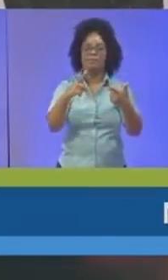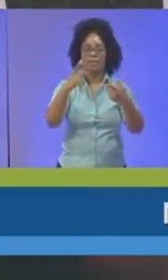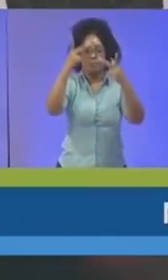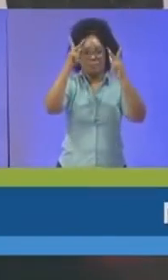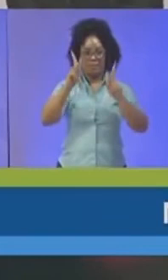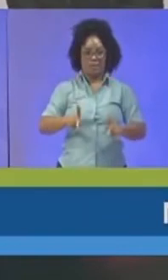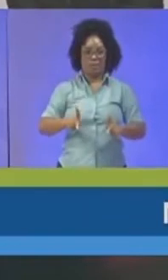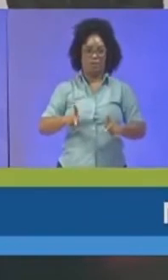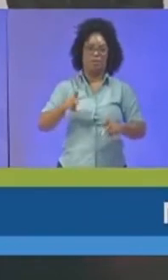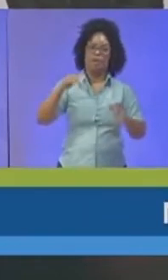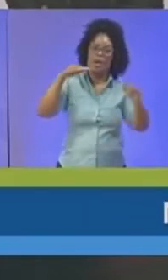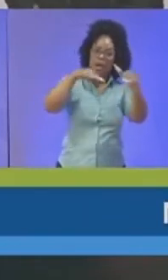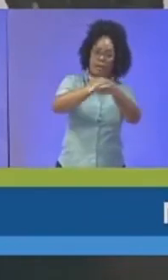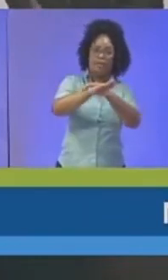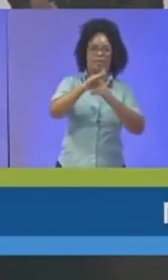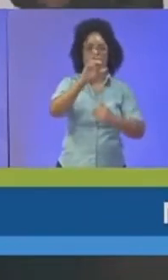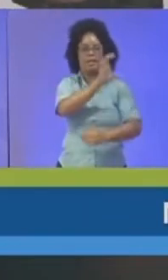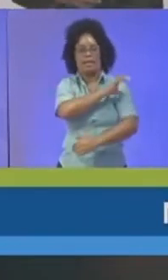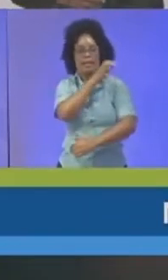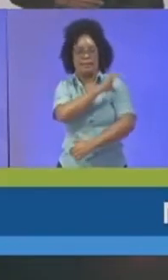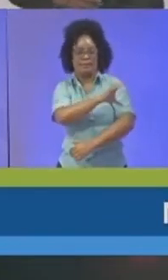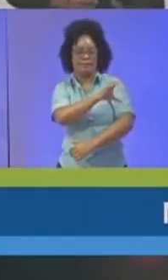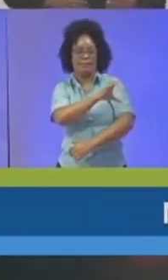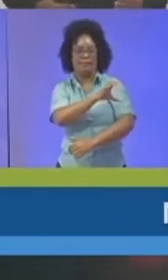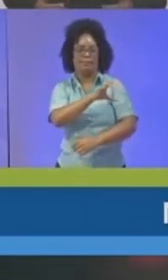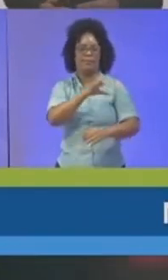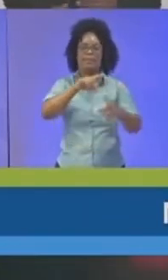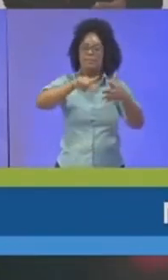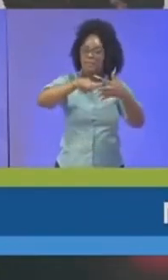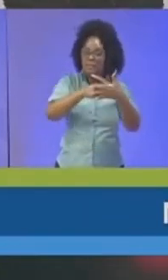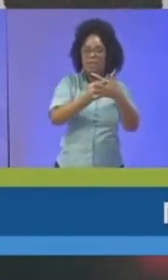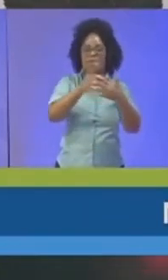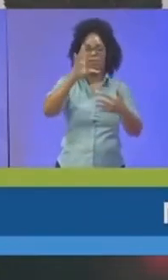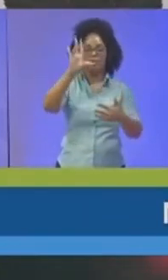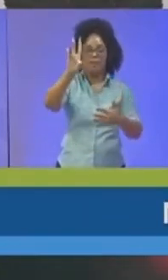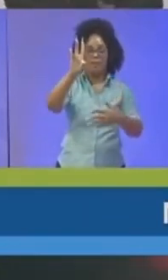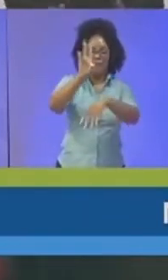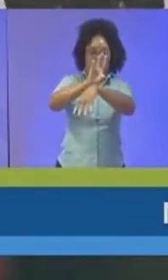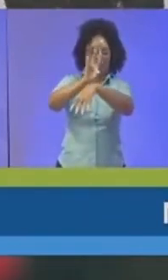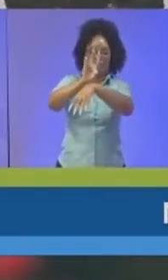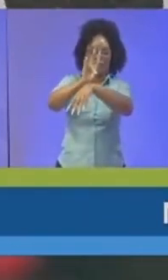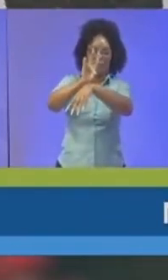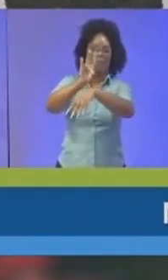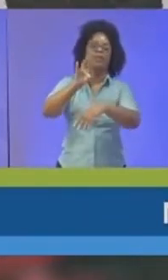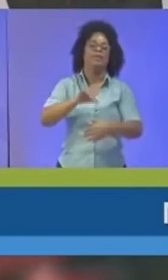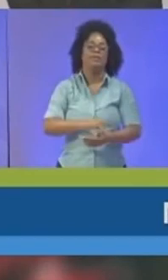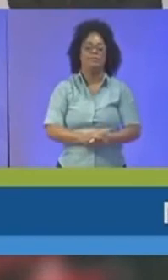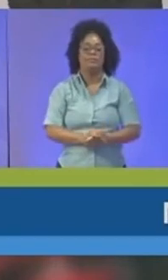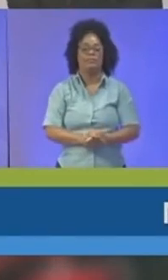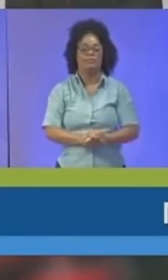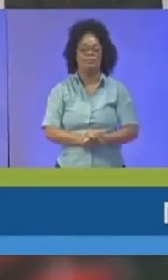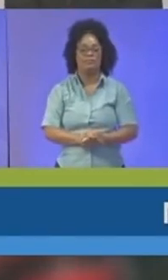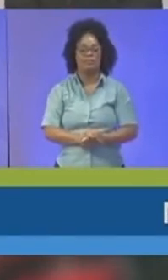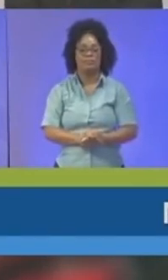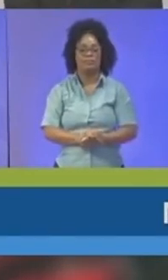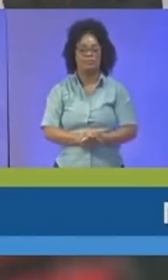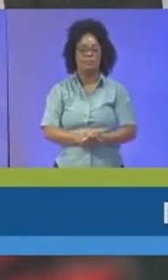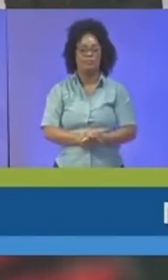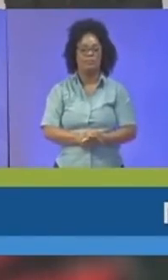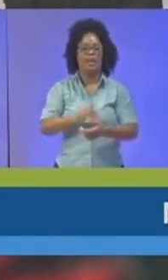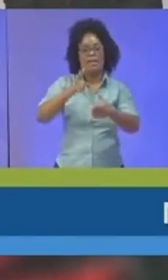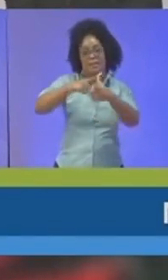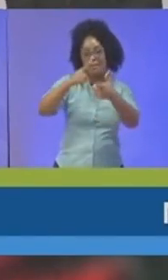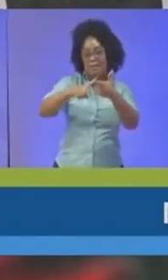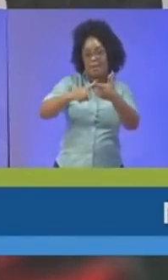7 a.m. and patients get moved through the circuits where we gather the information for the evening circuit. And in the evening